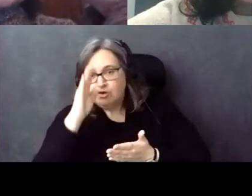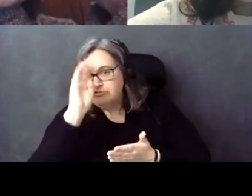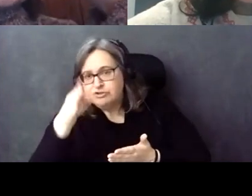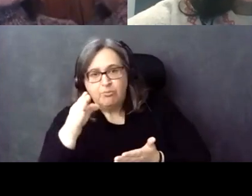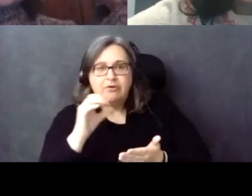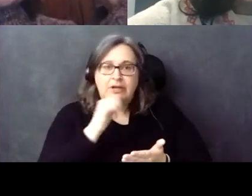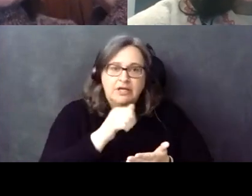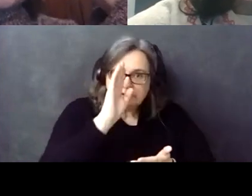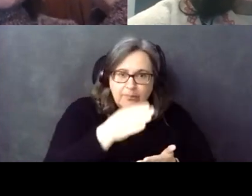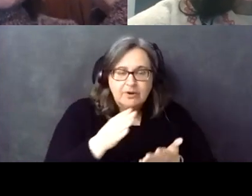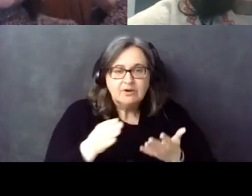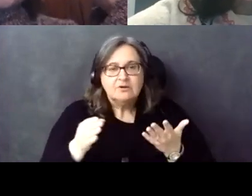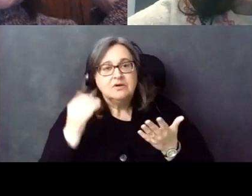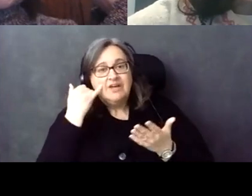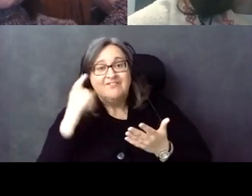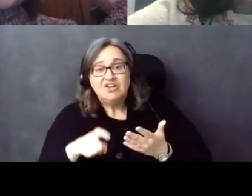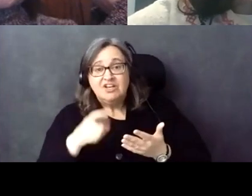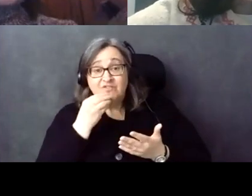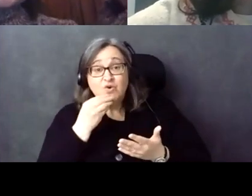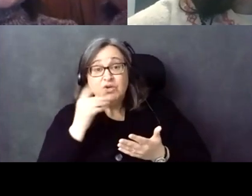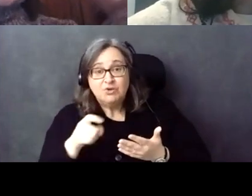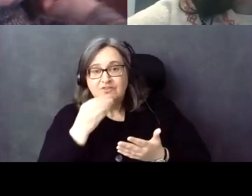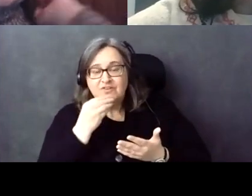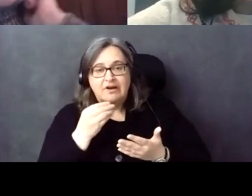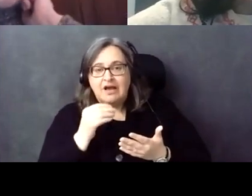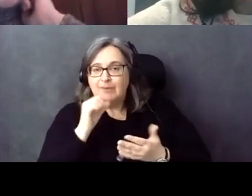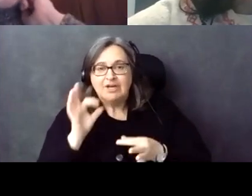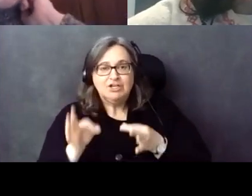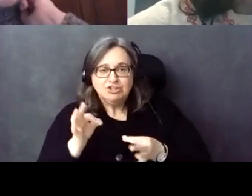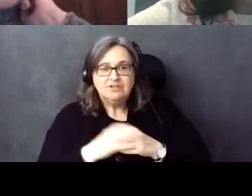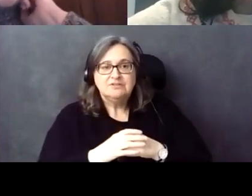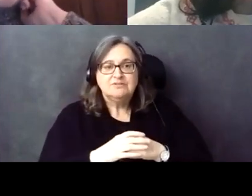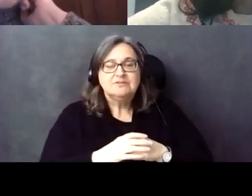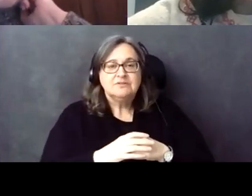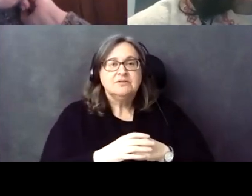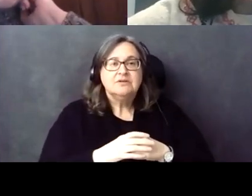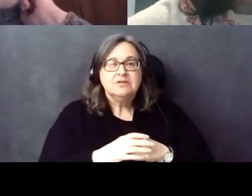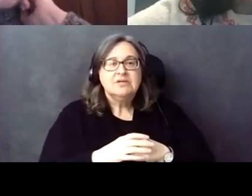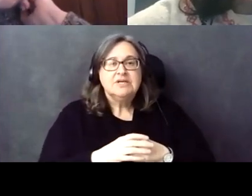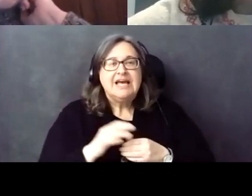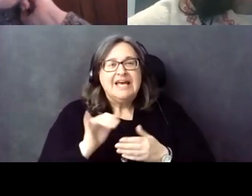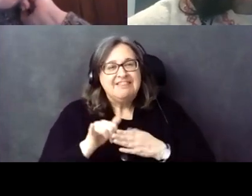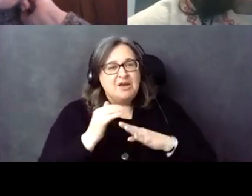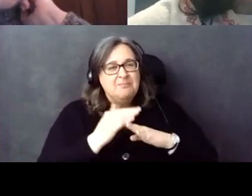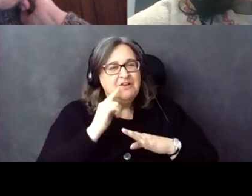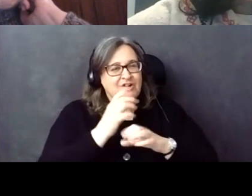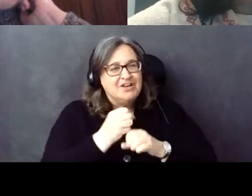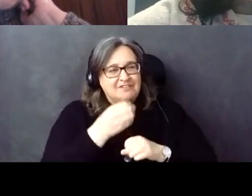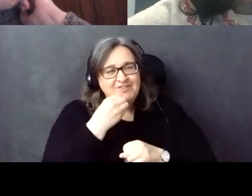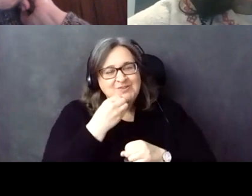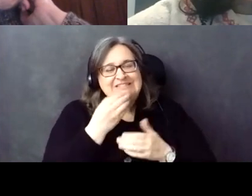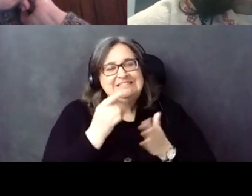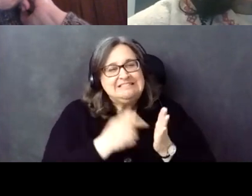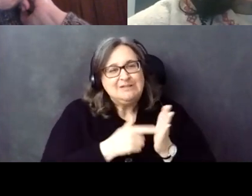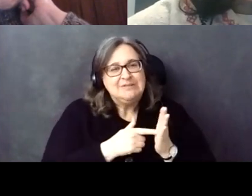whatever you're doing. Like, if you need food, you need food. Like, it's not for me to judge. And like, so that barrier to access, I think, has sometimes been an issue